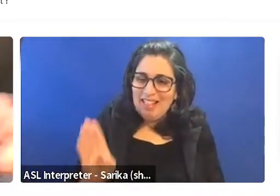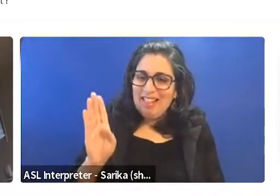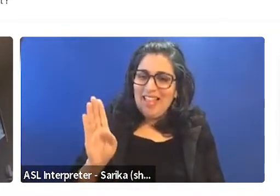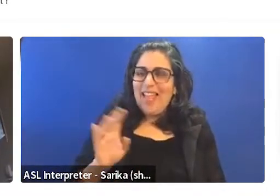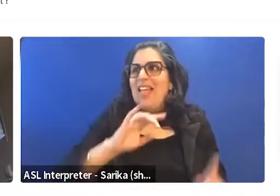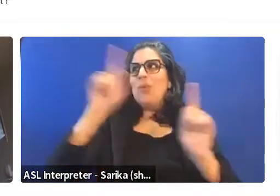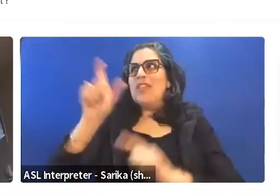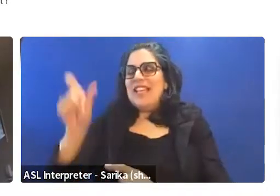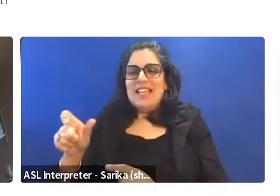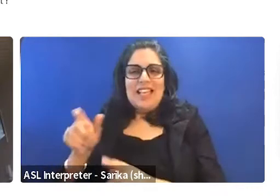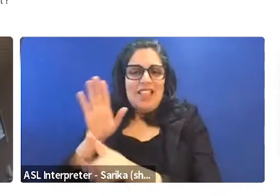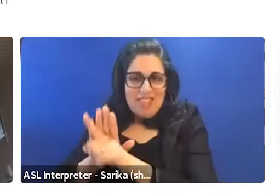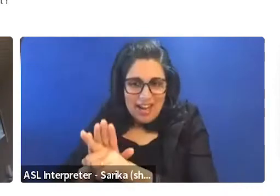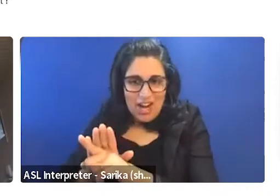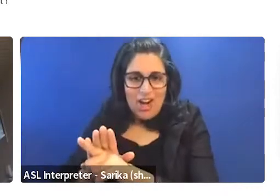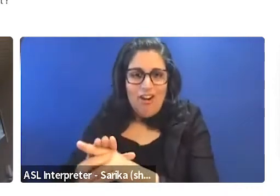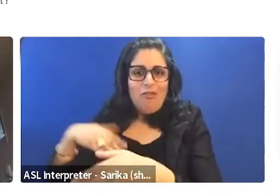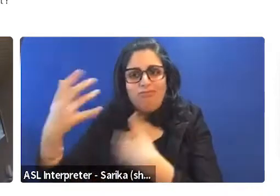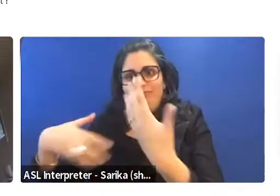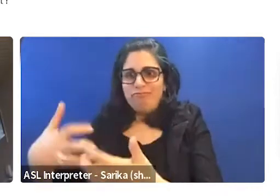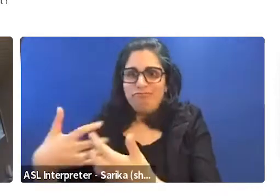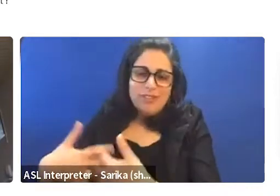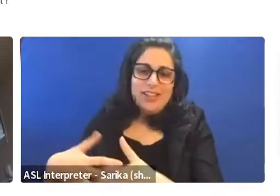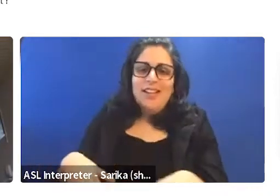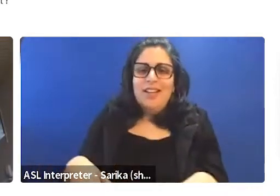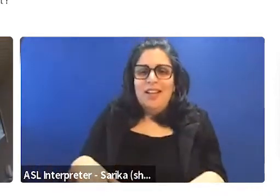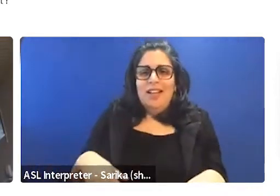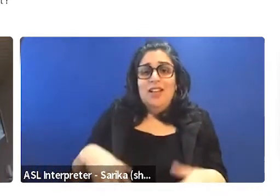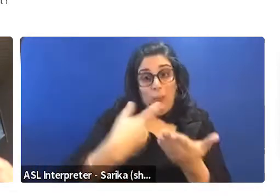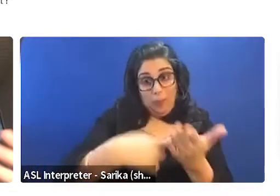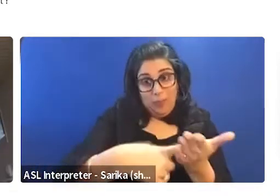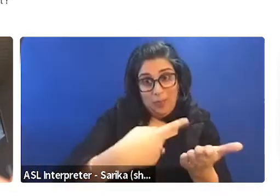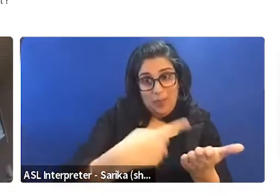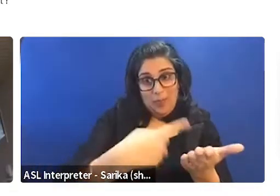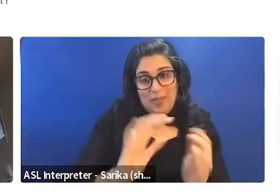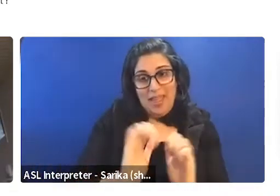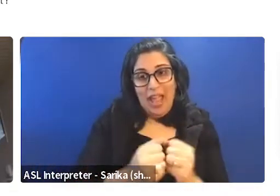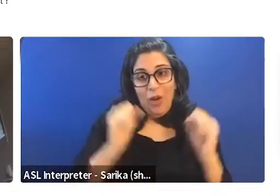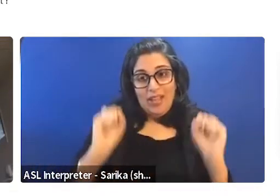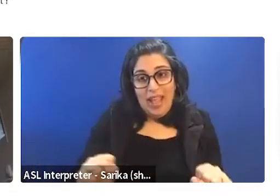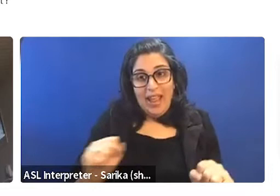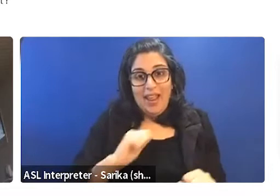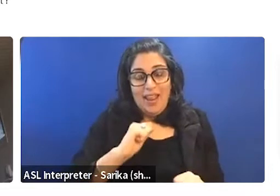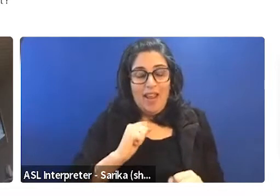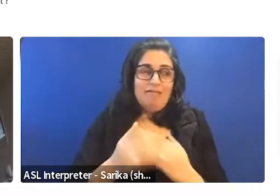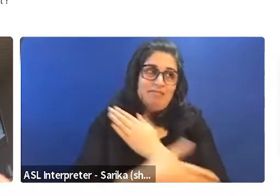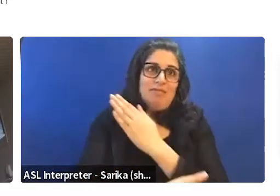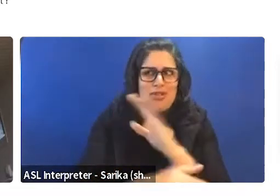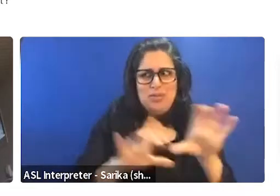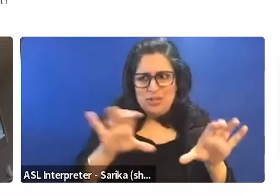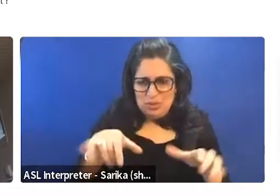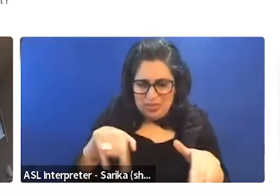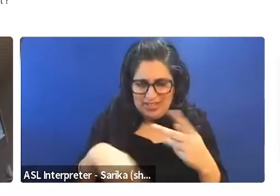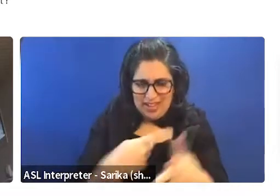So Italy would have an incentive also to do it. And this is being discussed, right? How can countries do this and